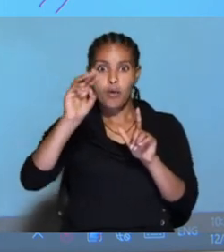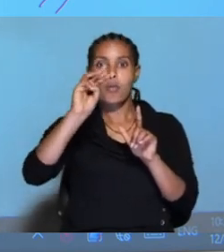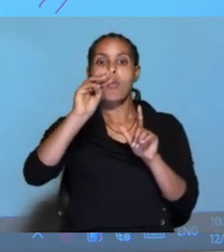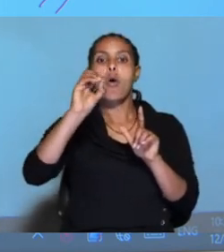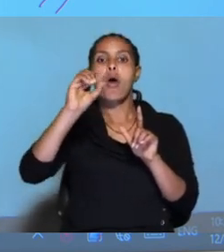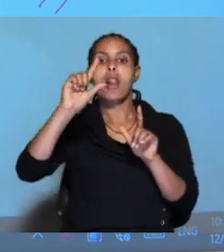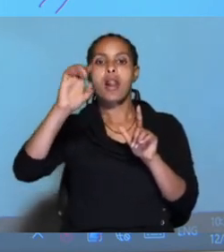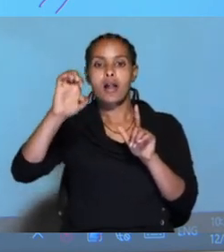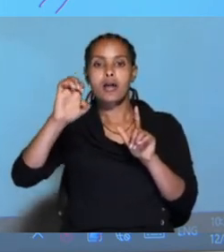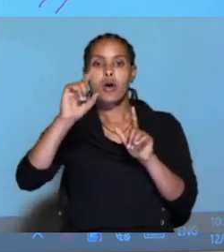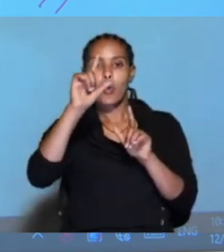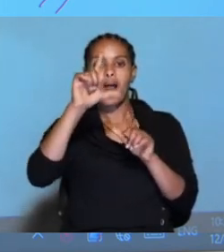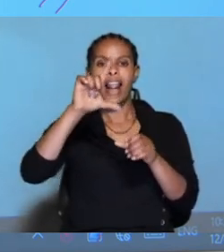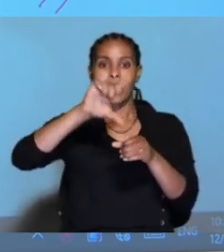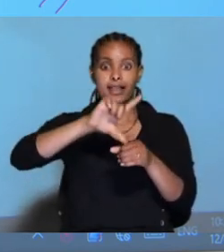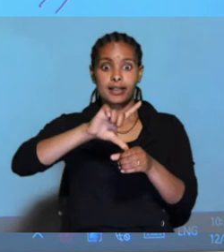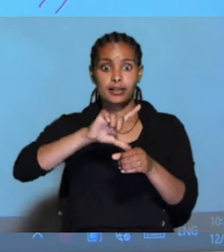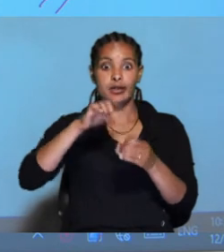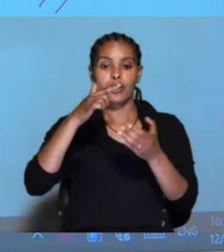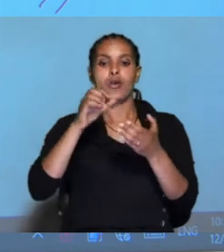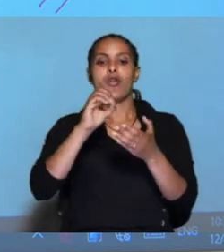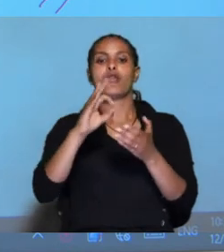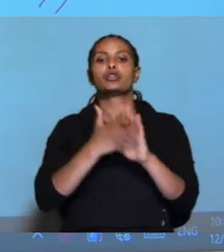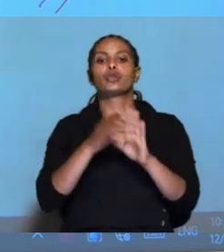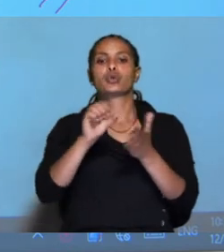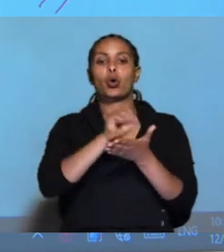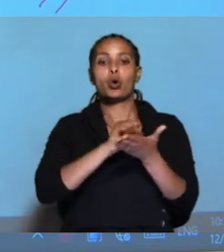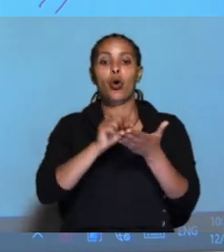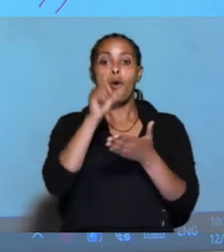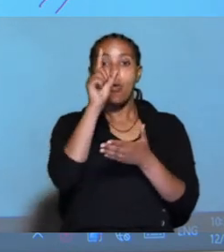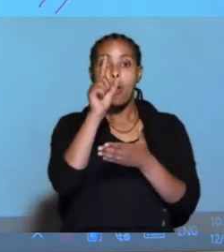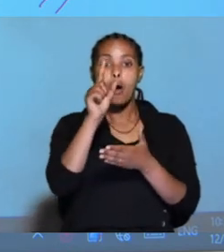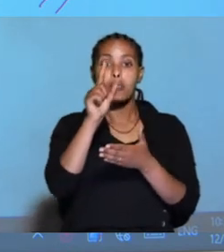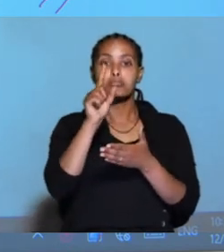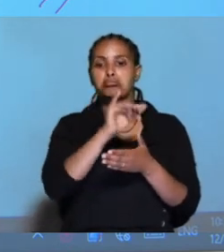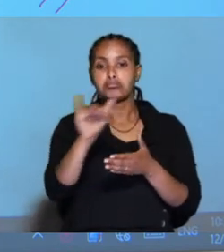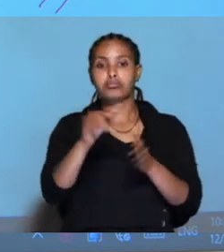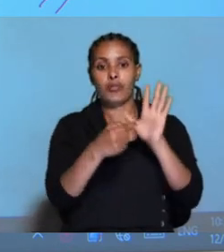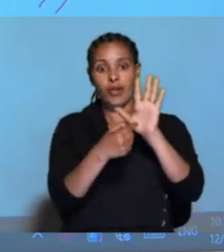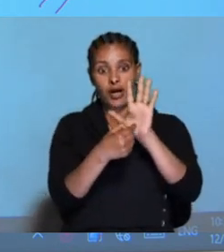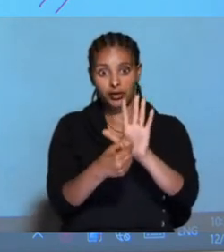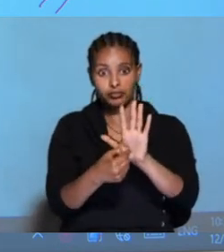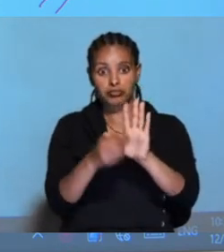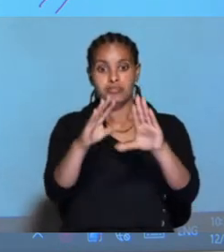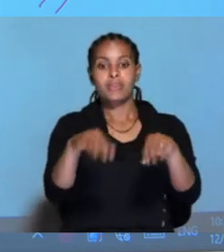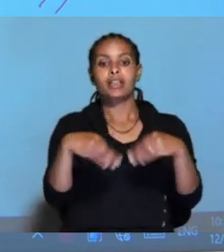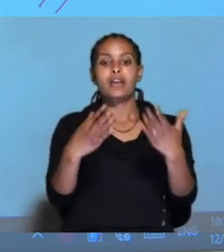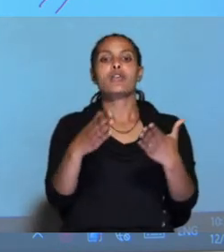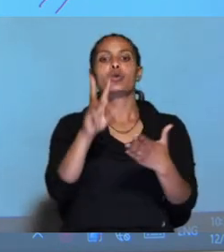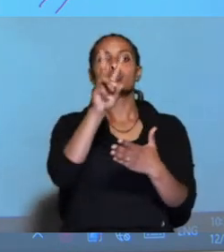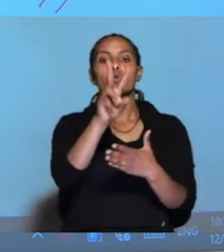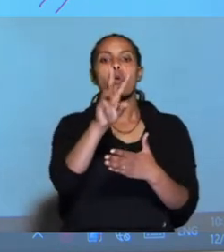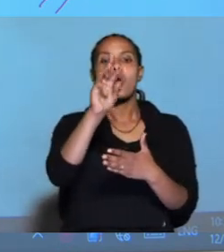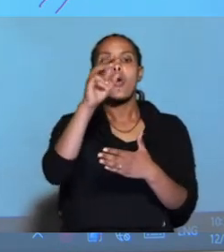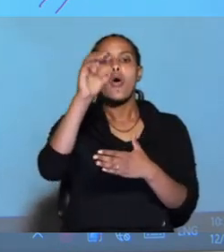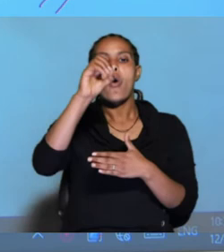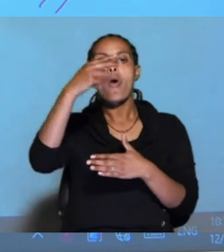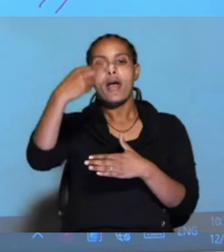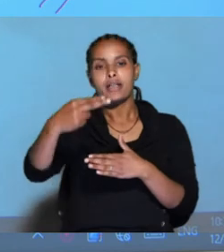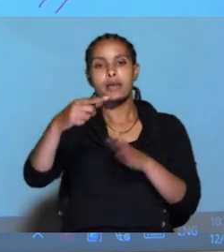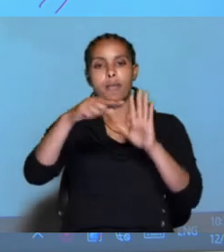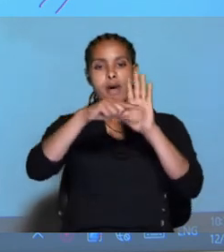0.005 mole in 1 liter of the solution. 1 mole of barium hydroxide gives 2 mole of